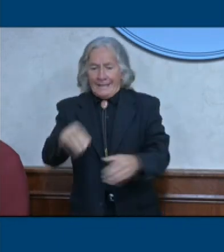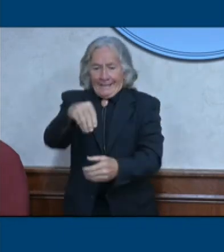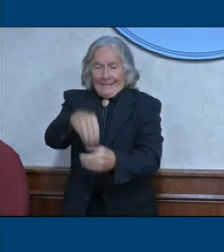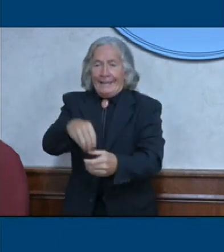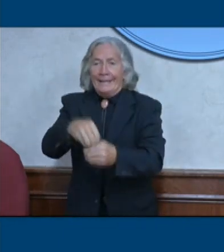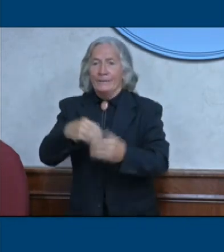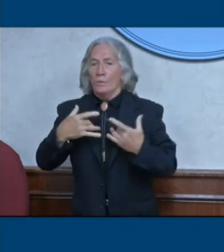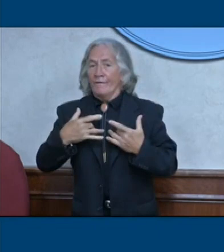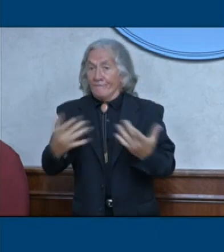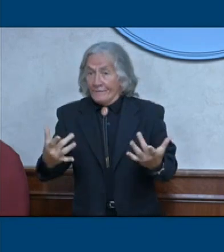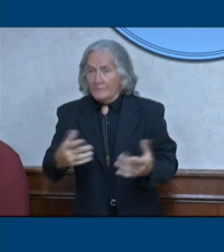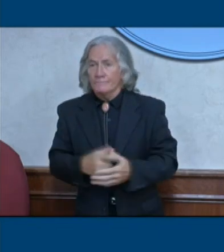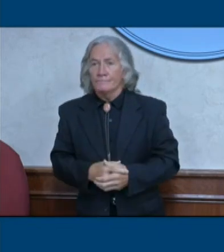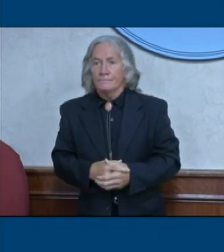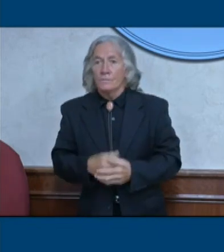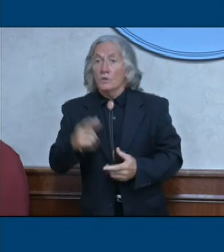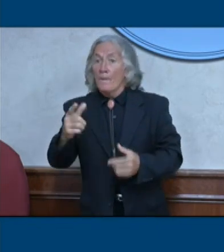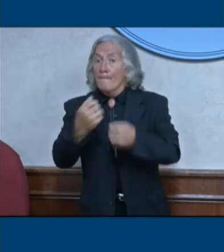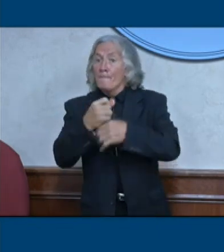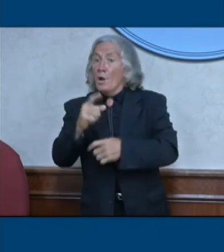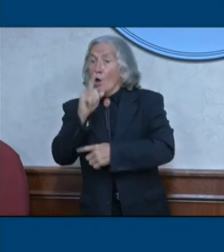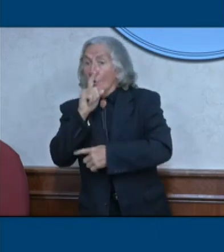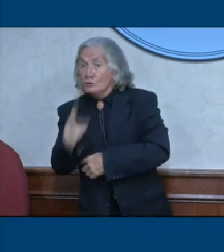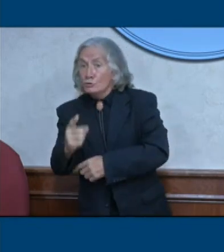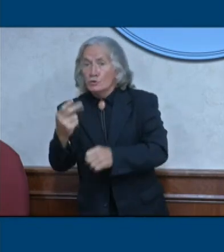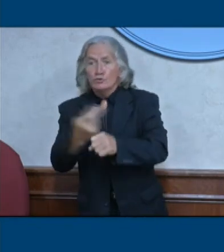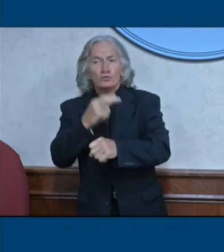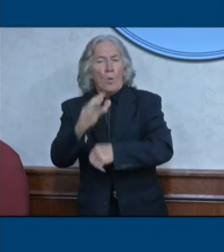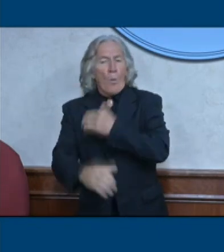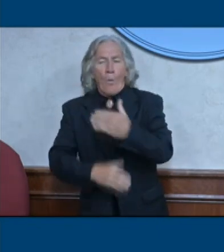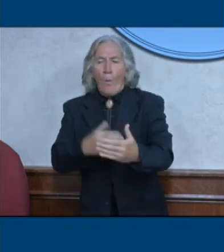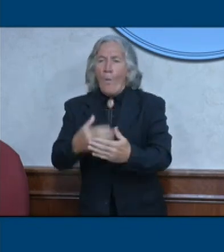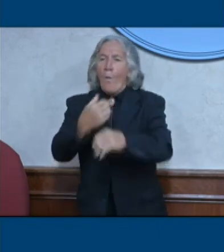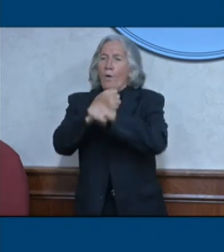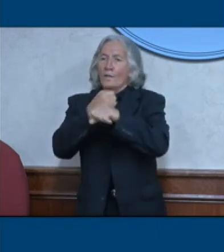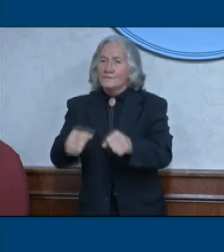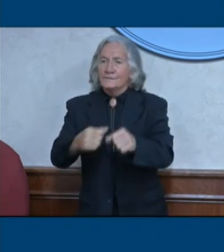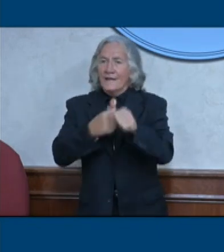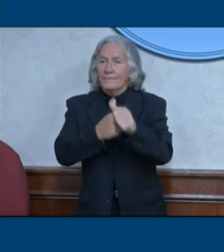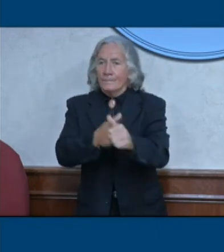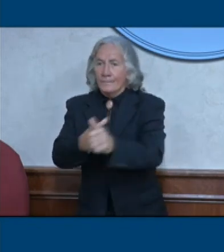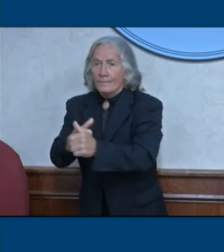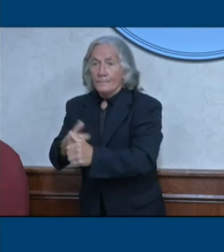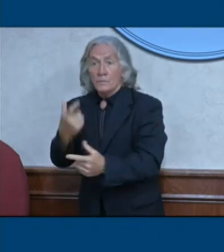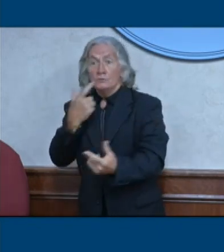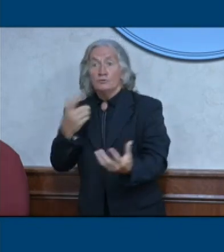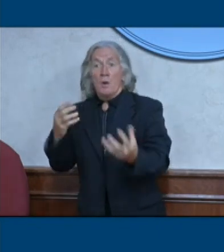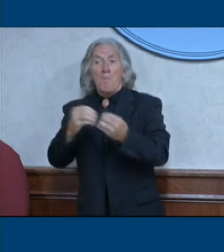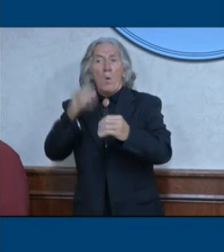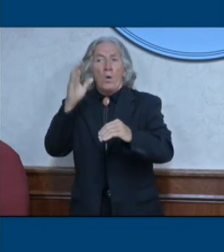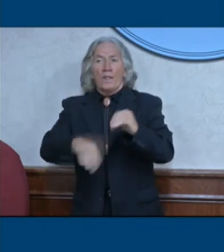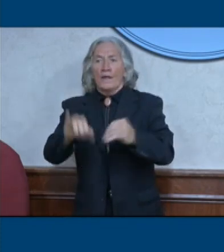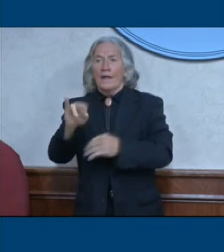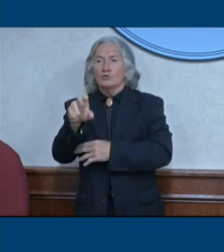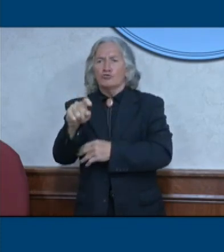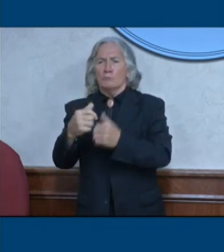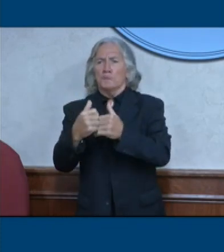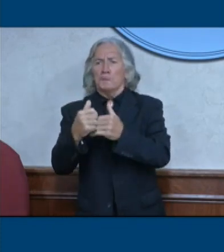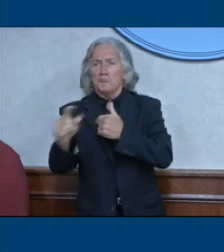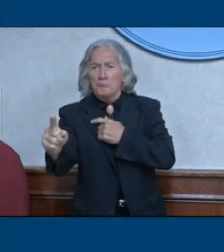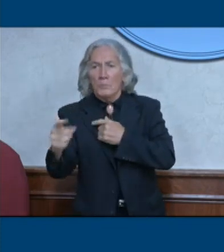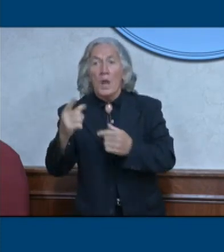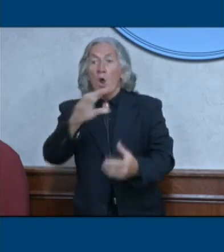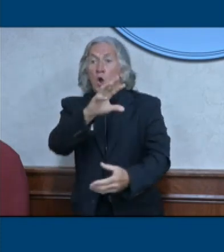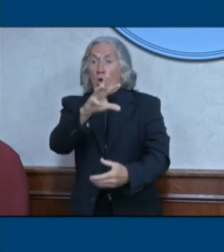be indoor-based venues, about making sure that they use all the safe strategies. It includes more than just the seating